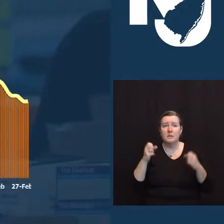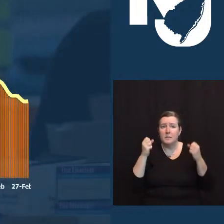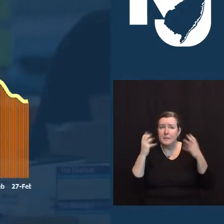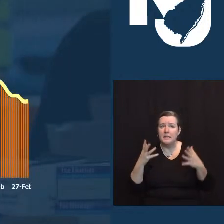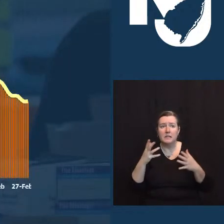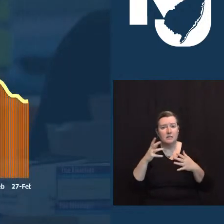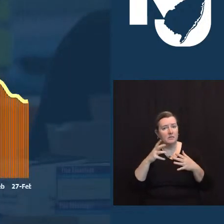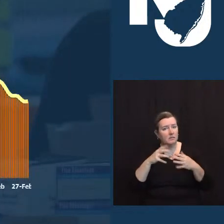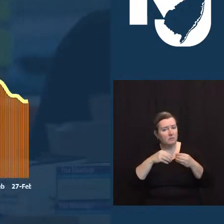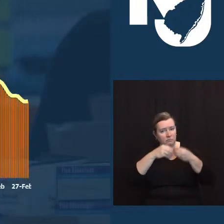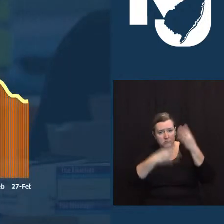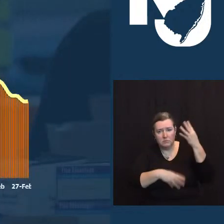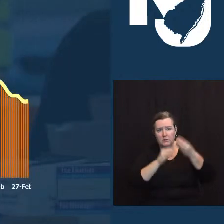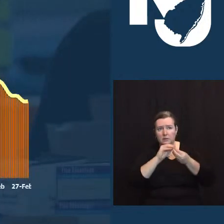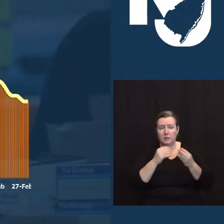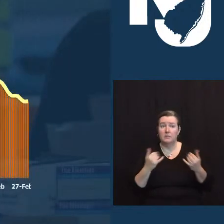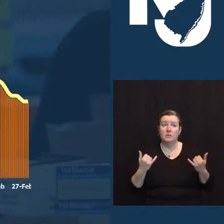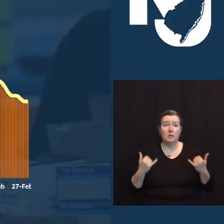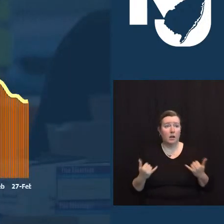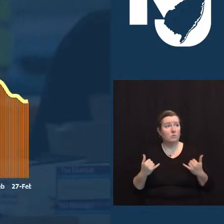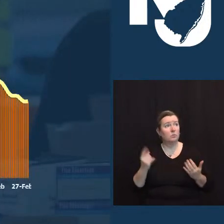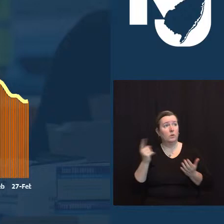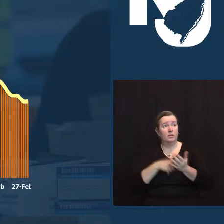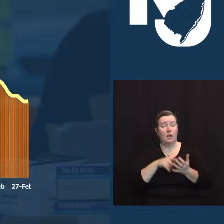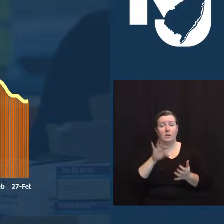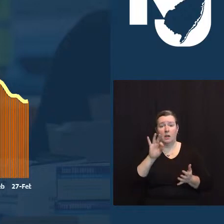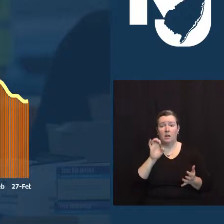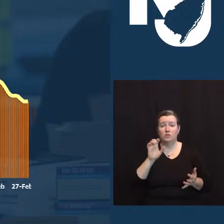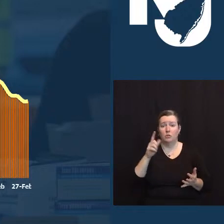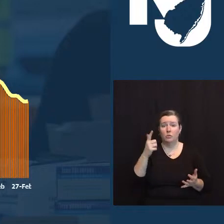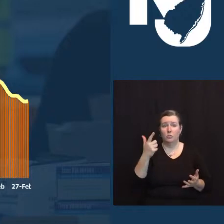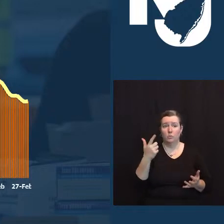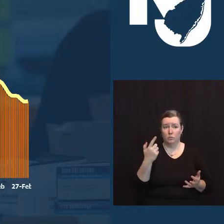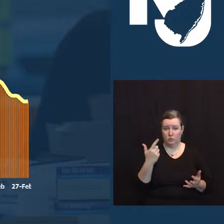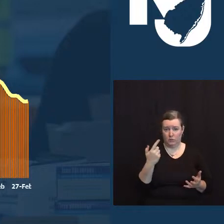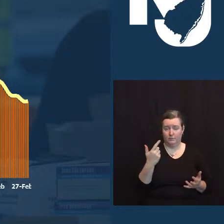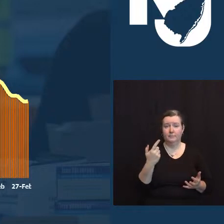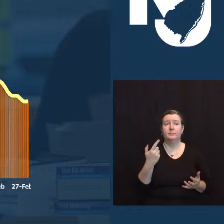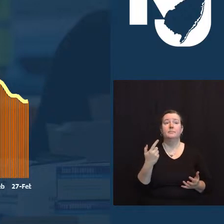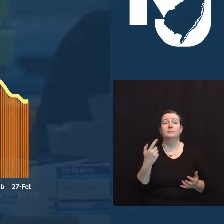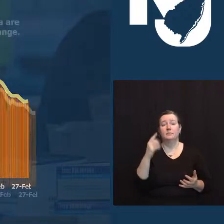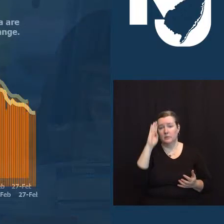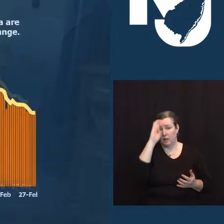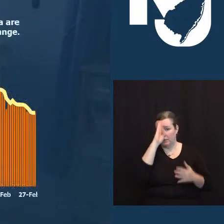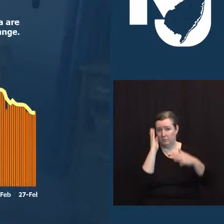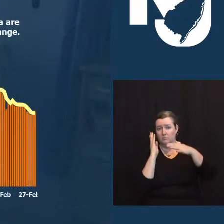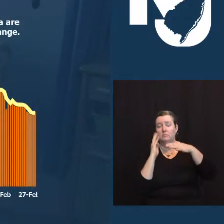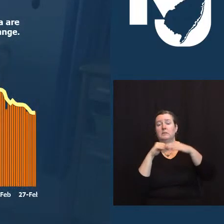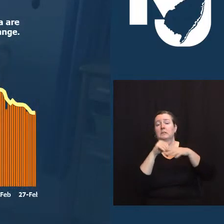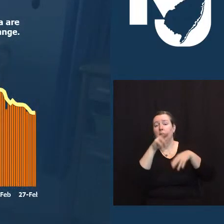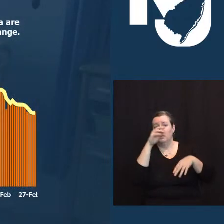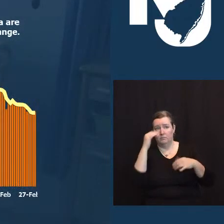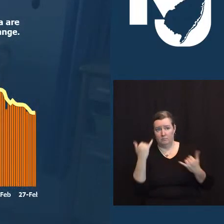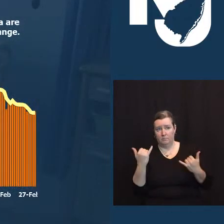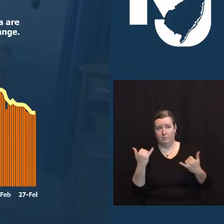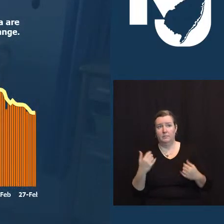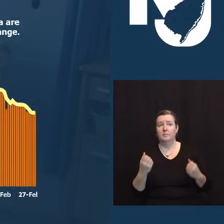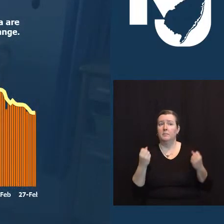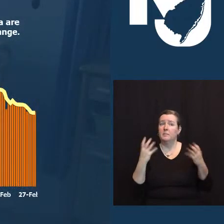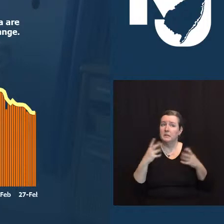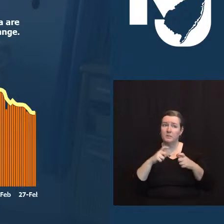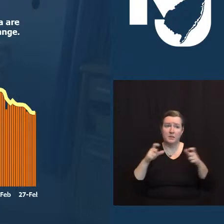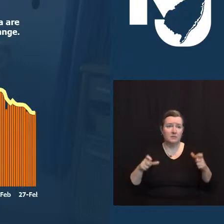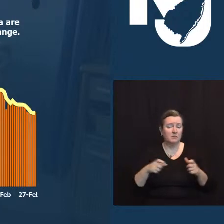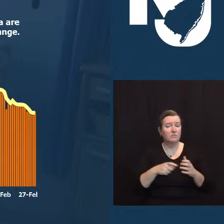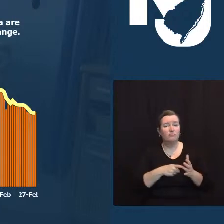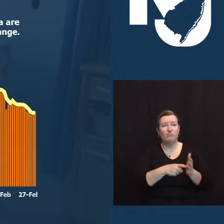1,921 of our fellow residents are in a hospital. Hundreds of our family, friends, and neighbors still need intensive care, as you can